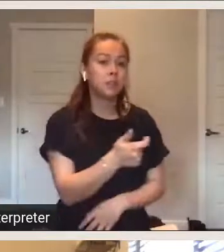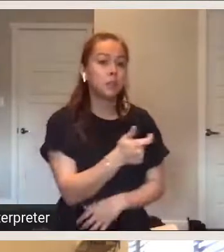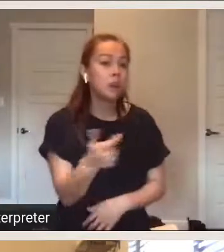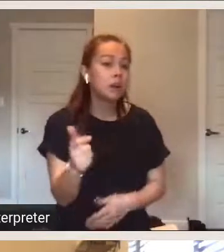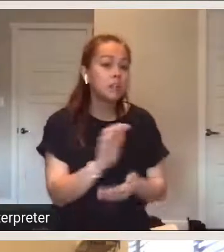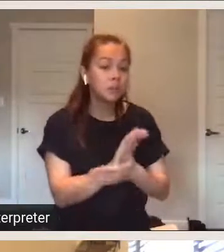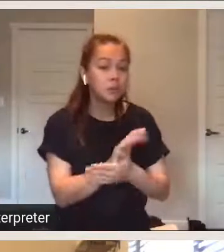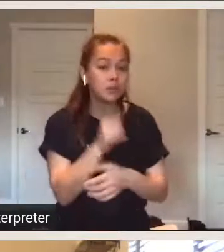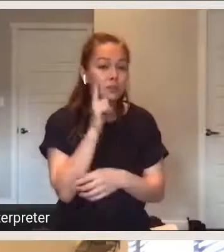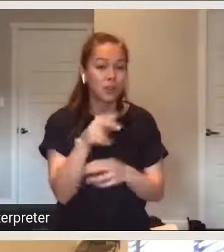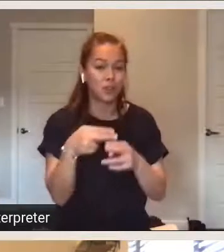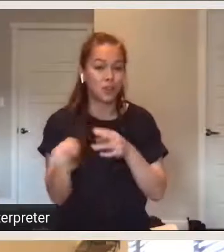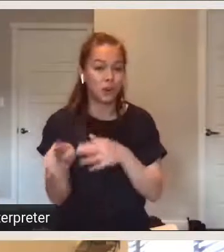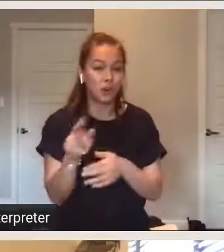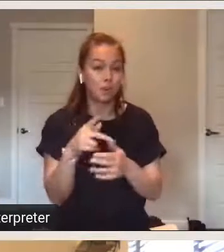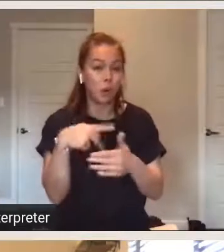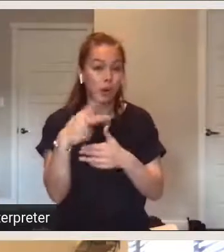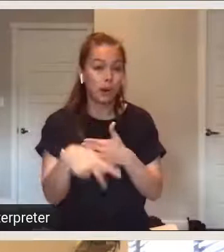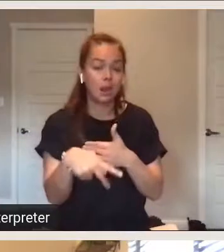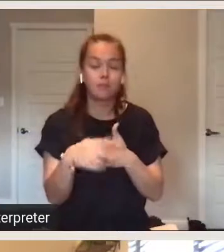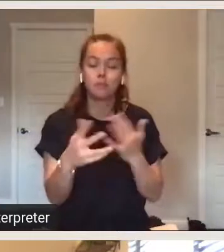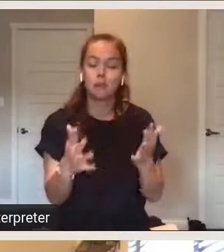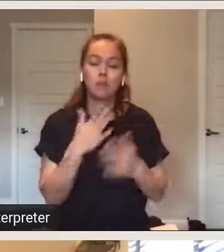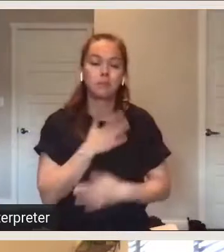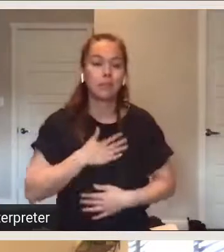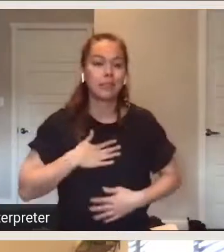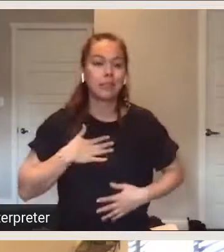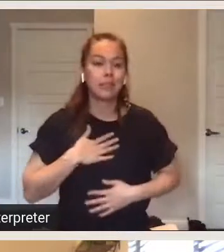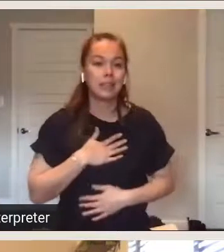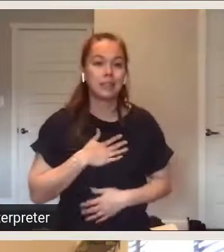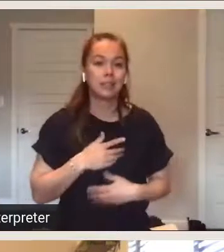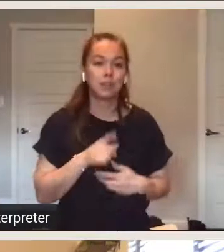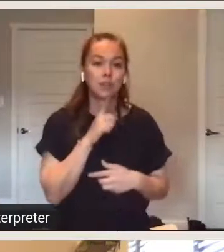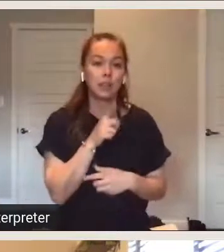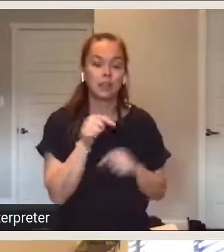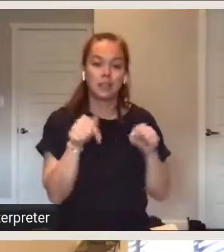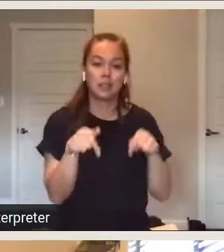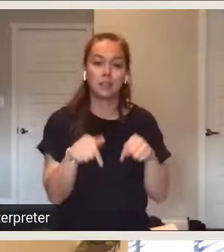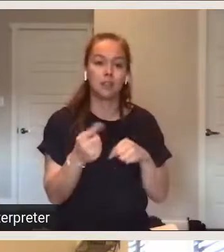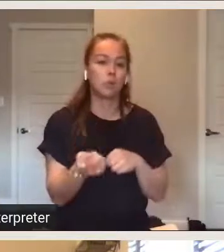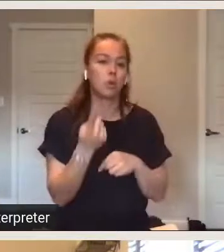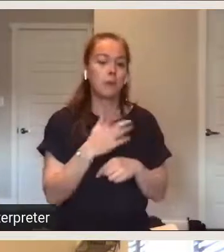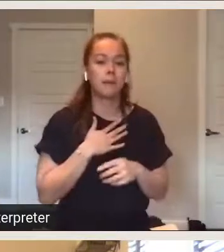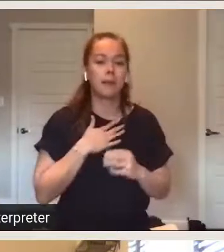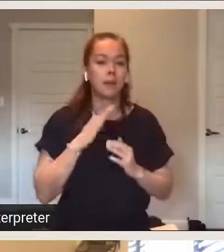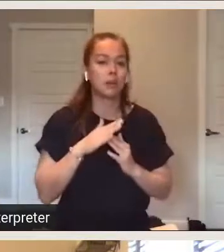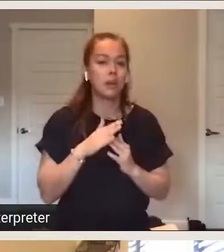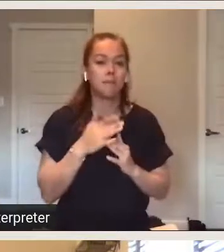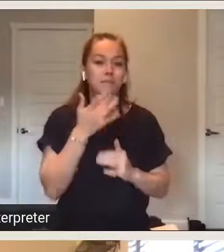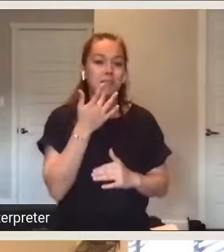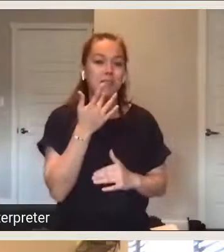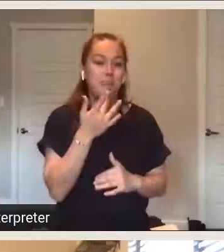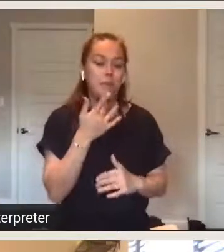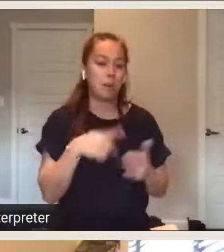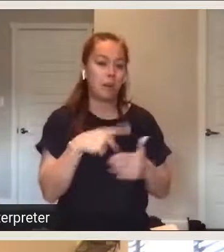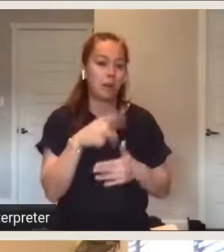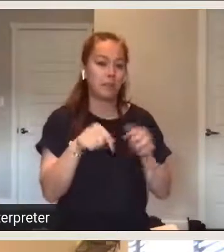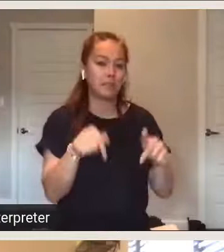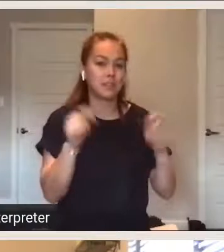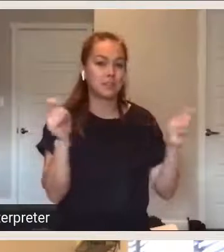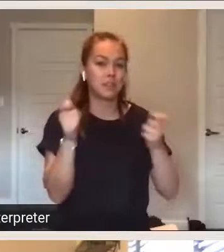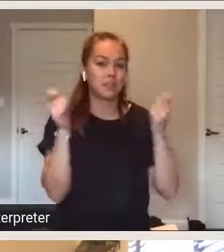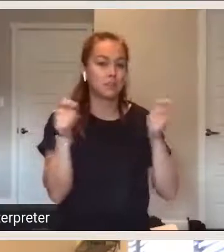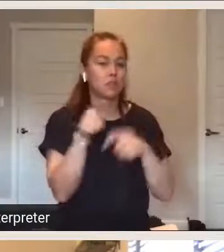program. I guess I'll make this official. It is one of my favorite programs at this festival, and you should totally check it